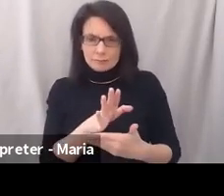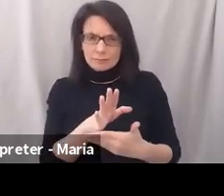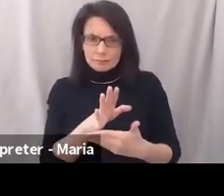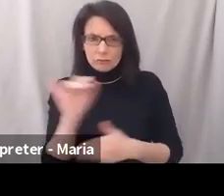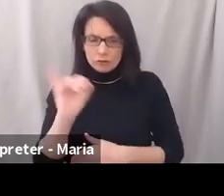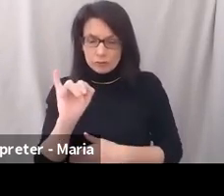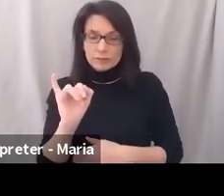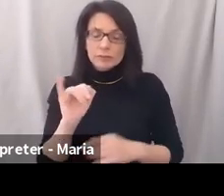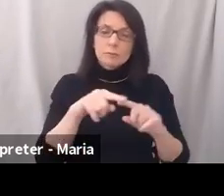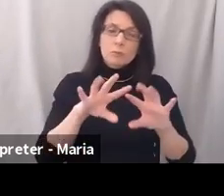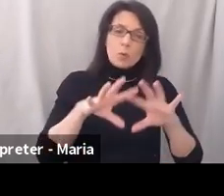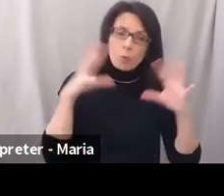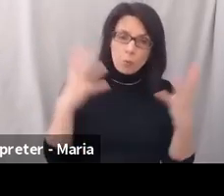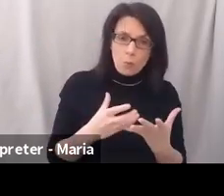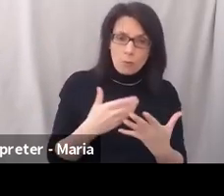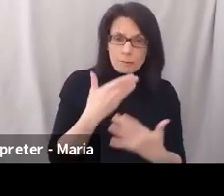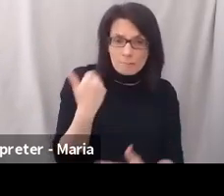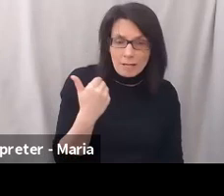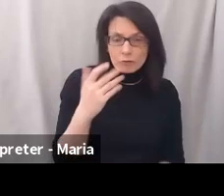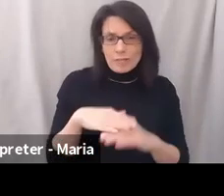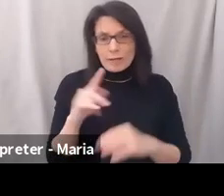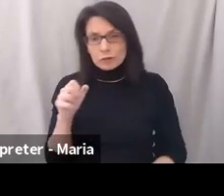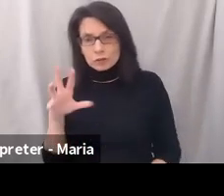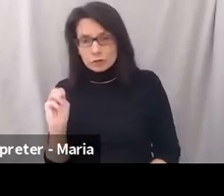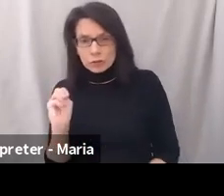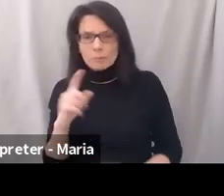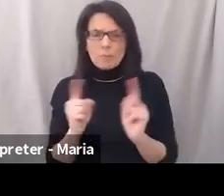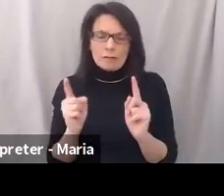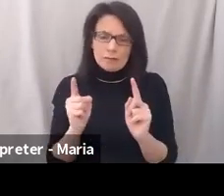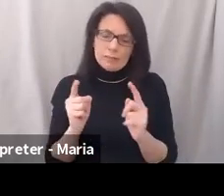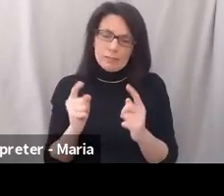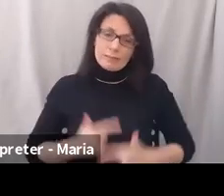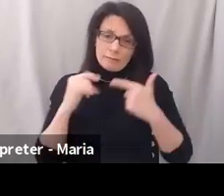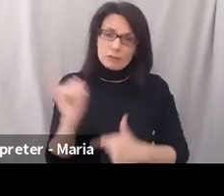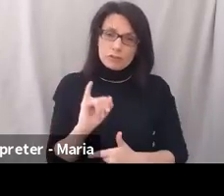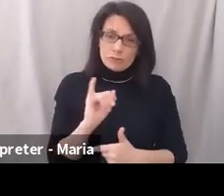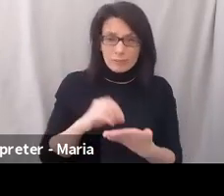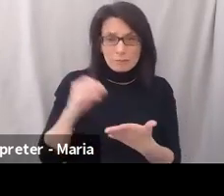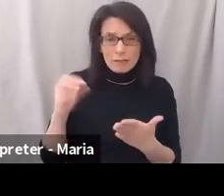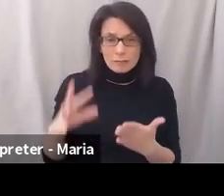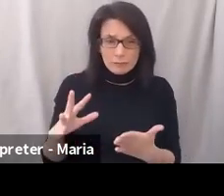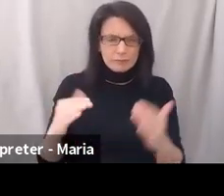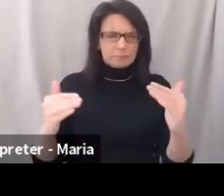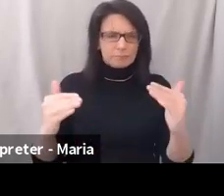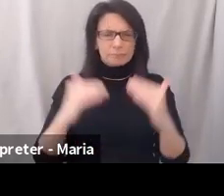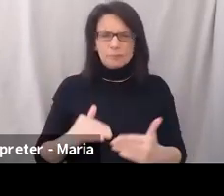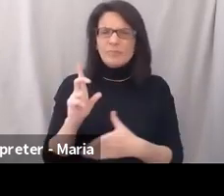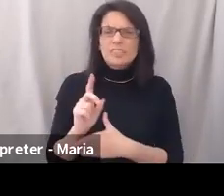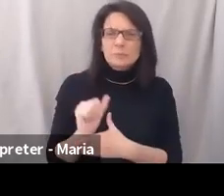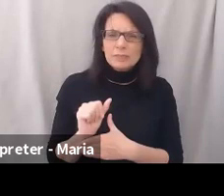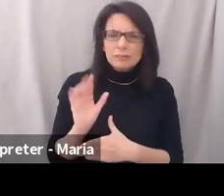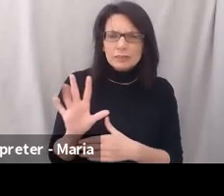better, but life insurances can be expensive. There is also disability insurance. It provides portion